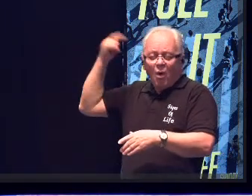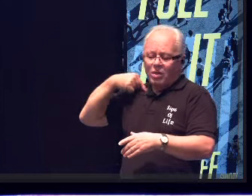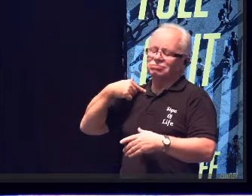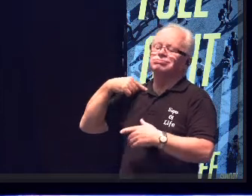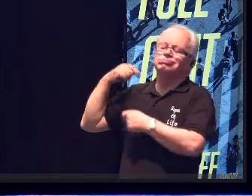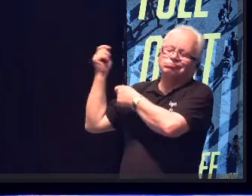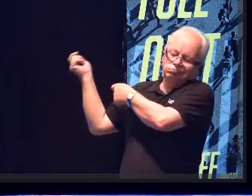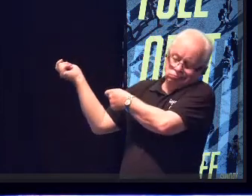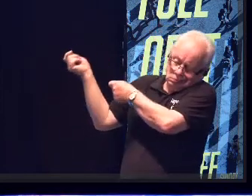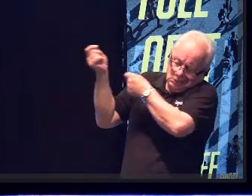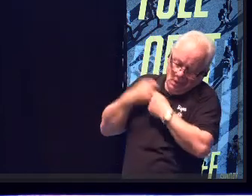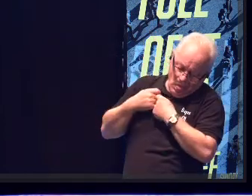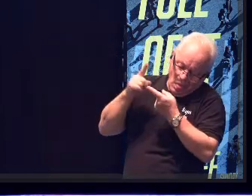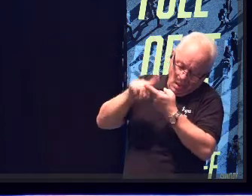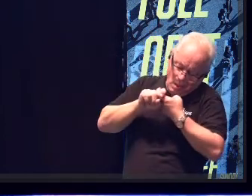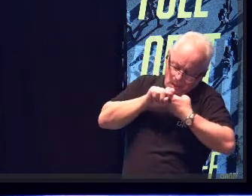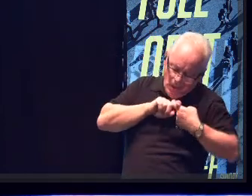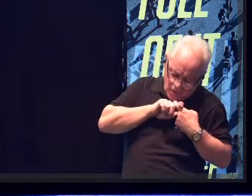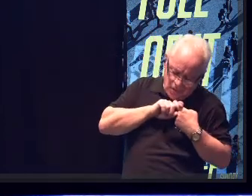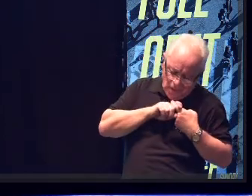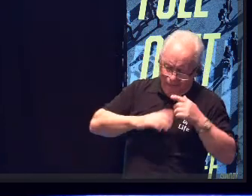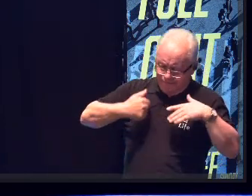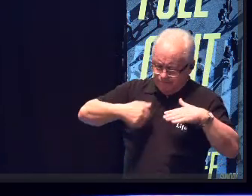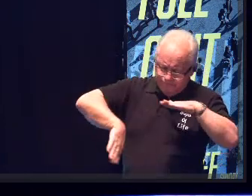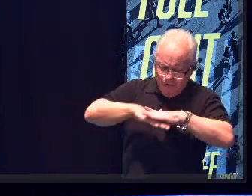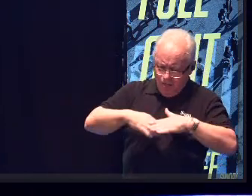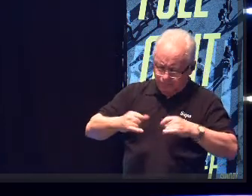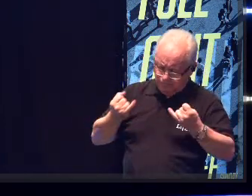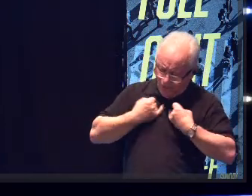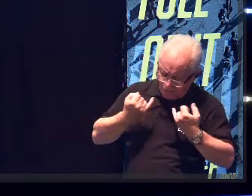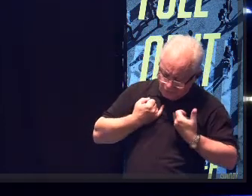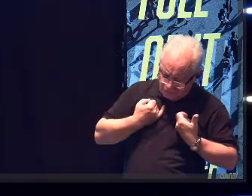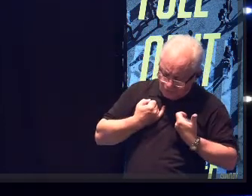carrying it, and you're full of guilt, you're full of shame about it.